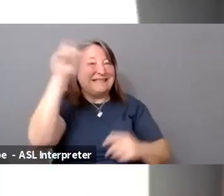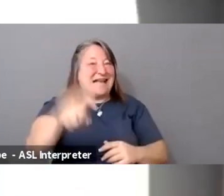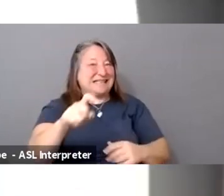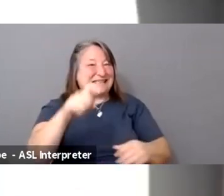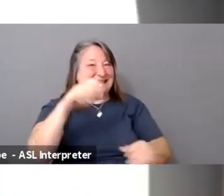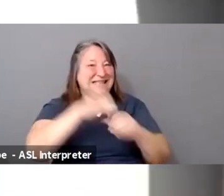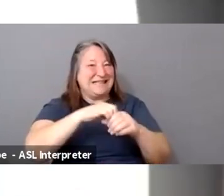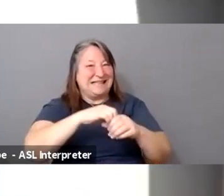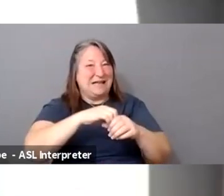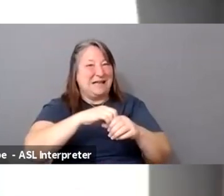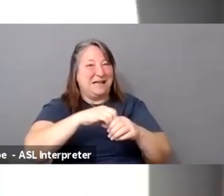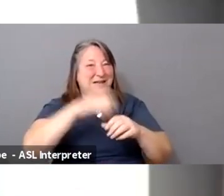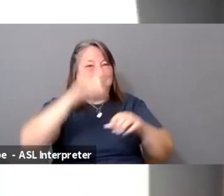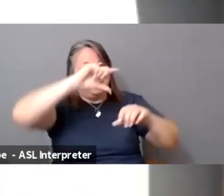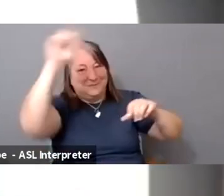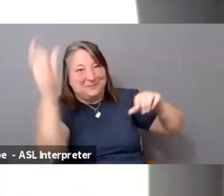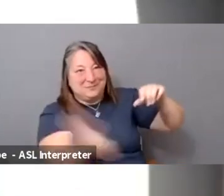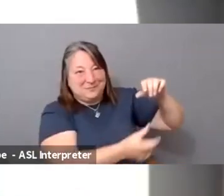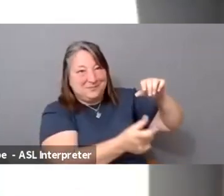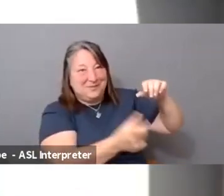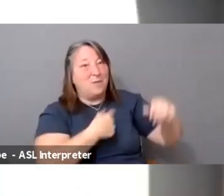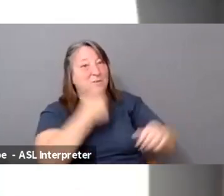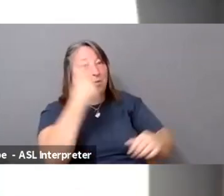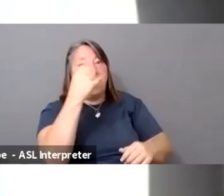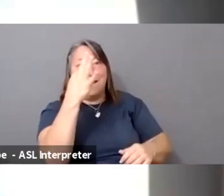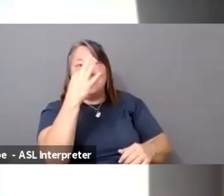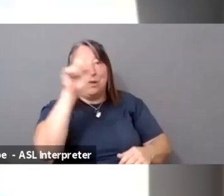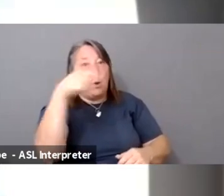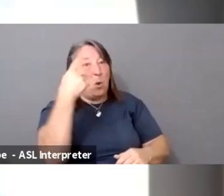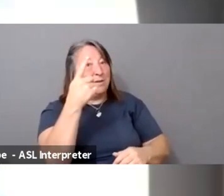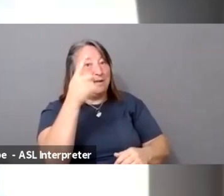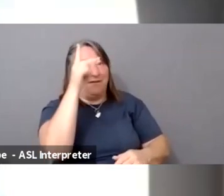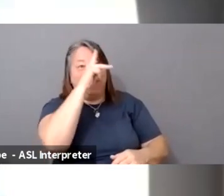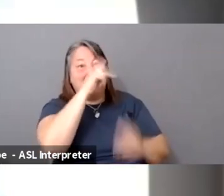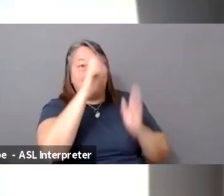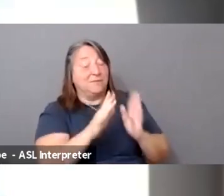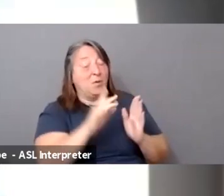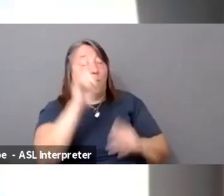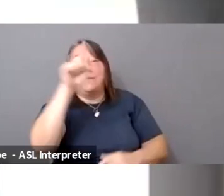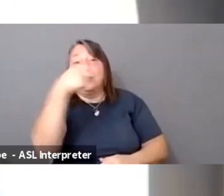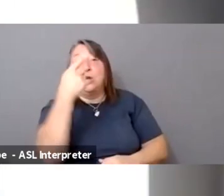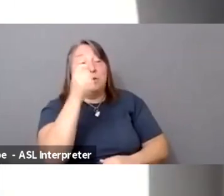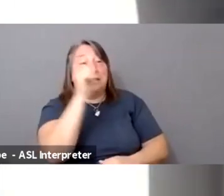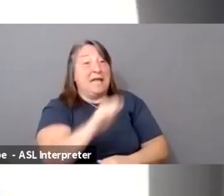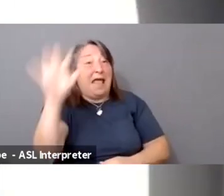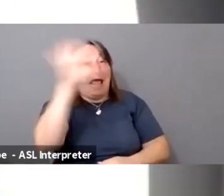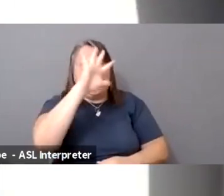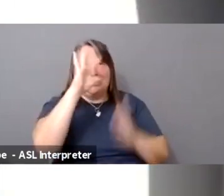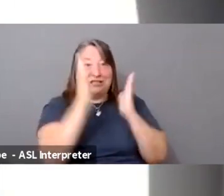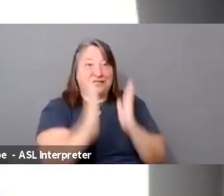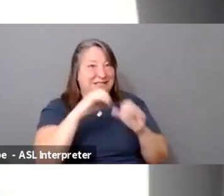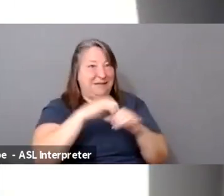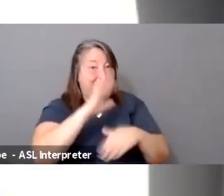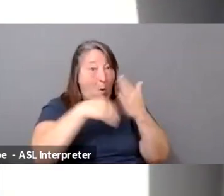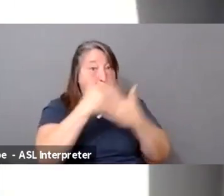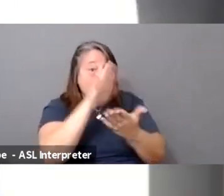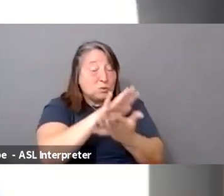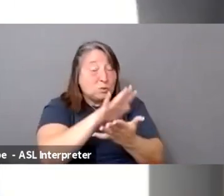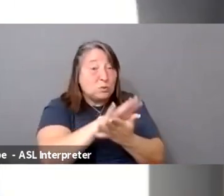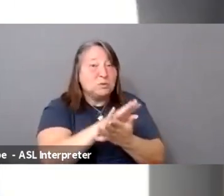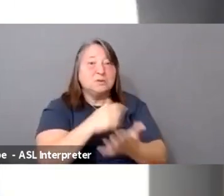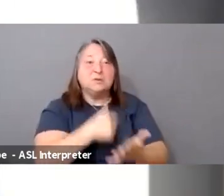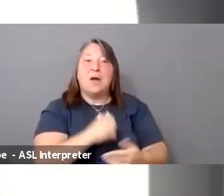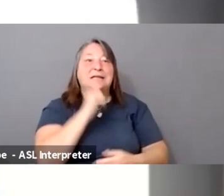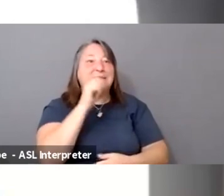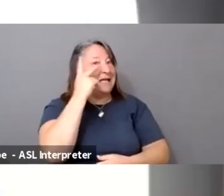And definitely I was one of the only Filipinos, one of the only Asians in my whole school. So I definitely did not